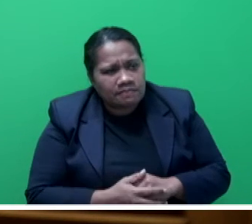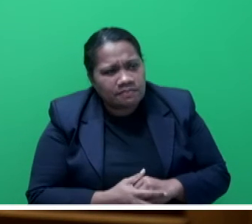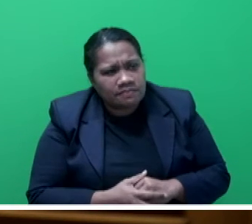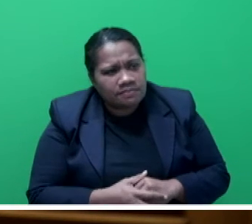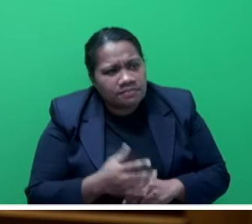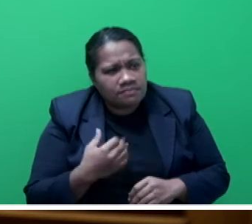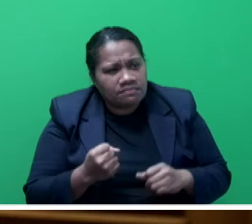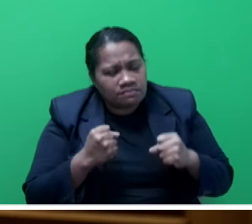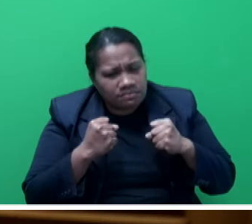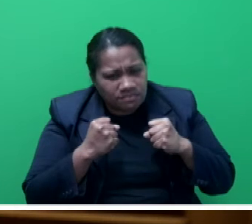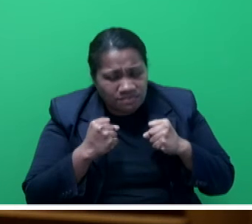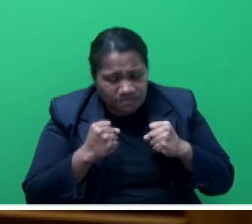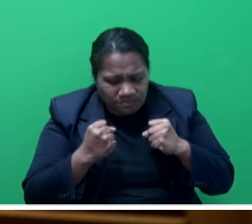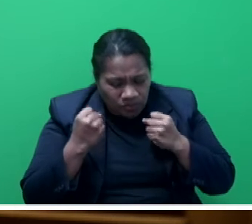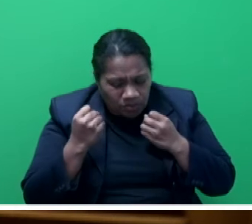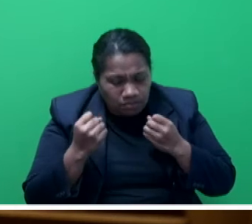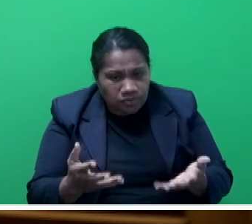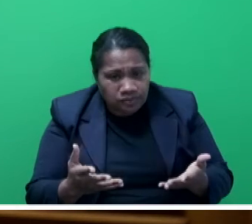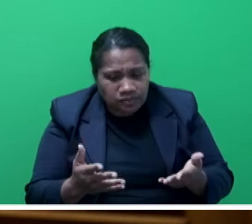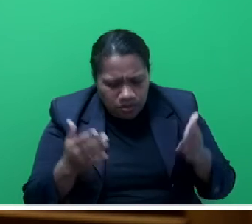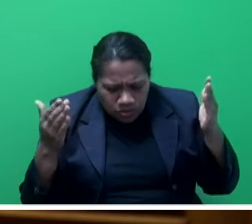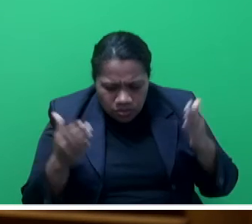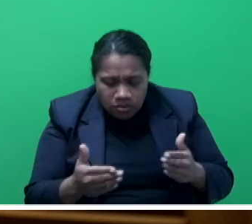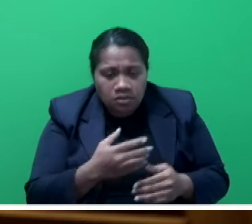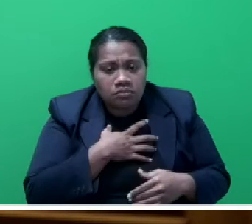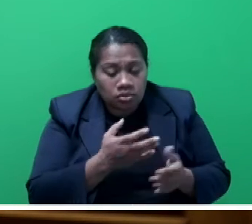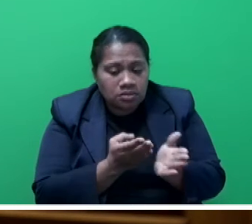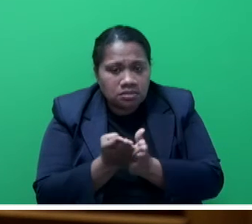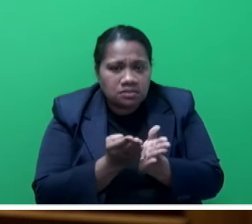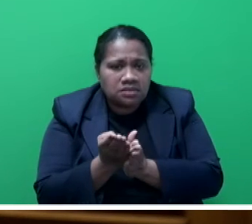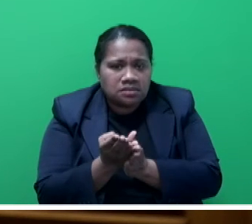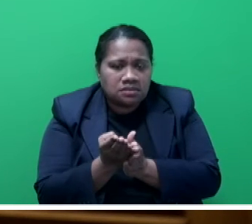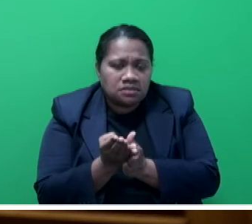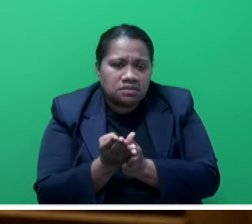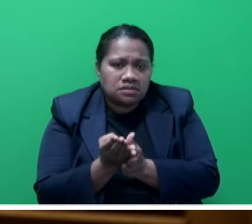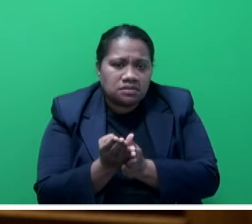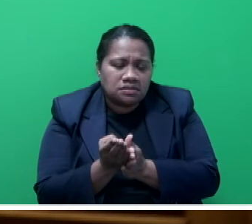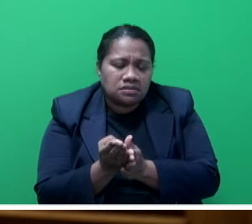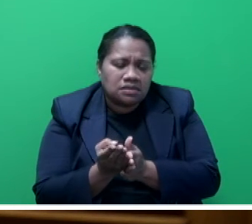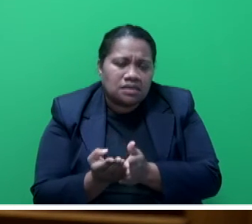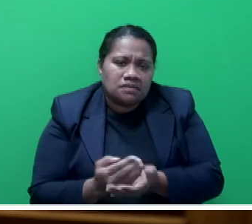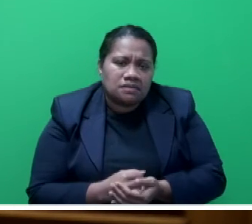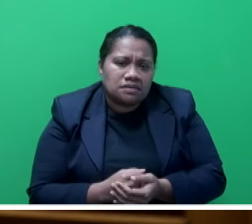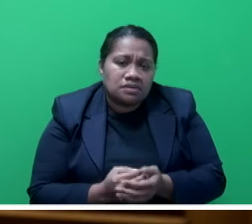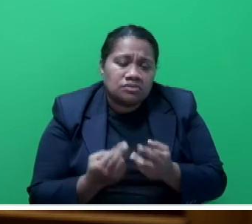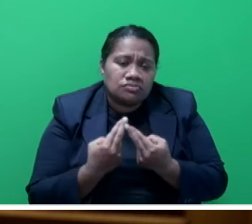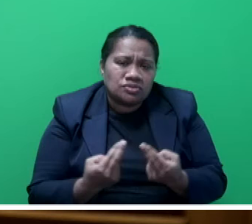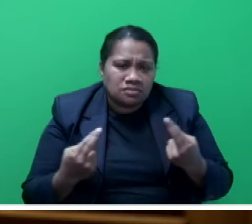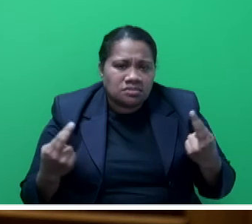strong emphasis on service and value addition and resource-based cooperatives rather